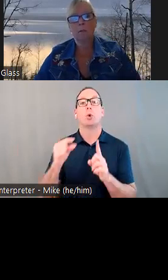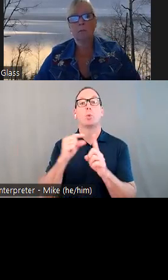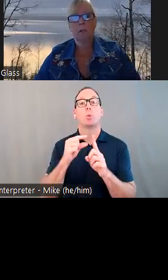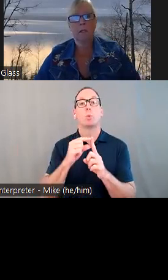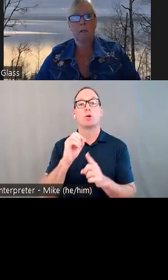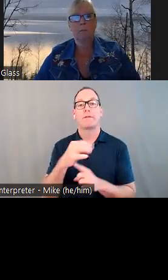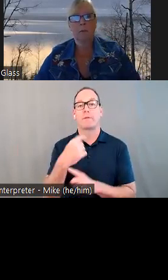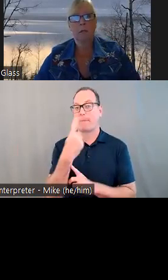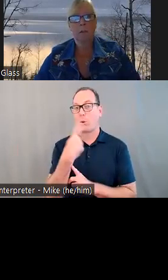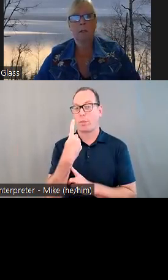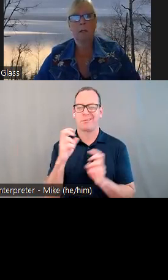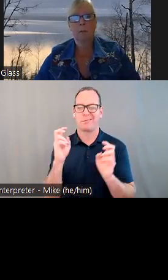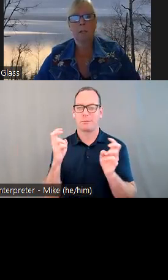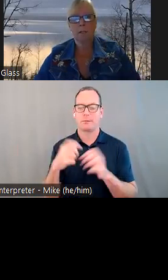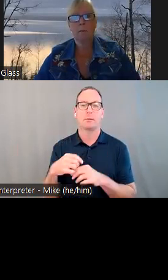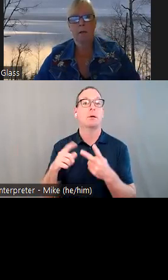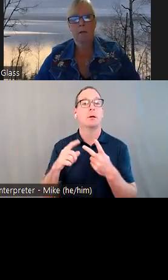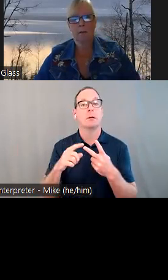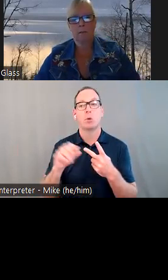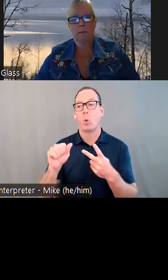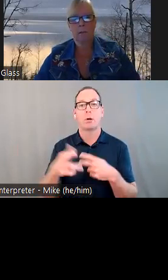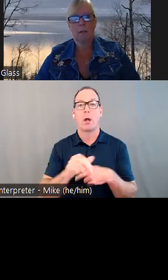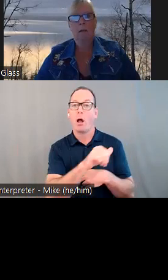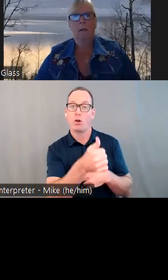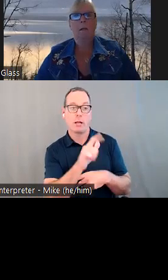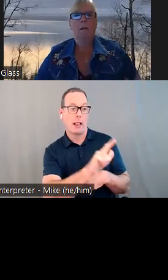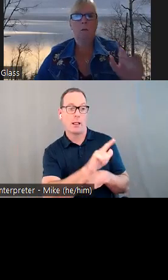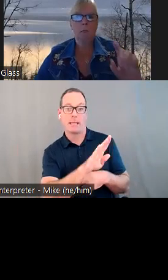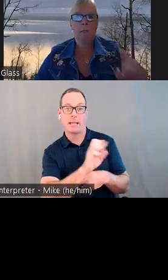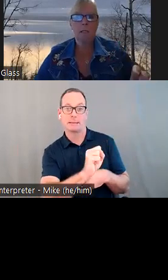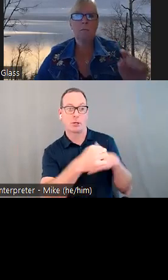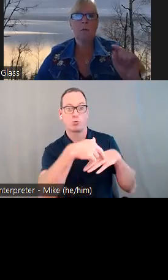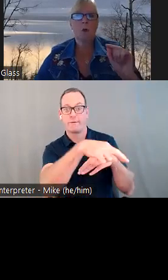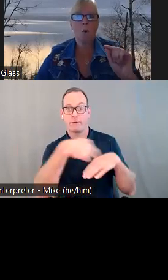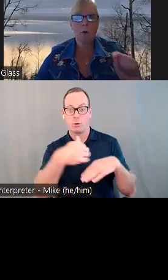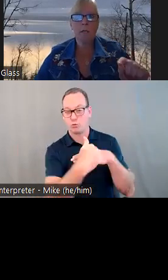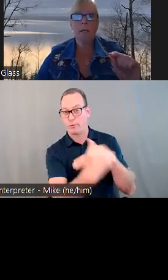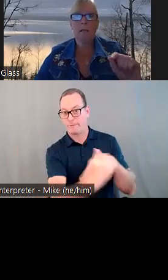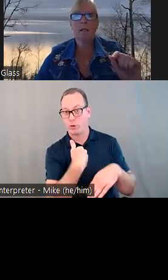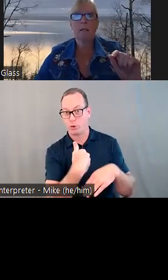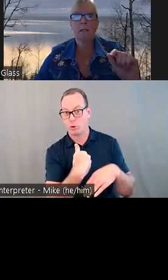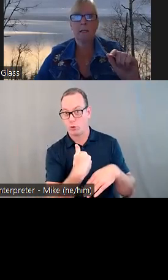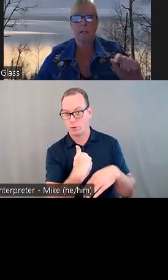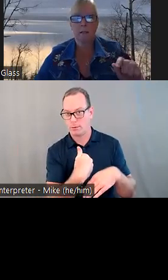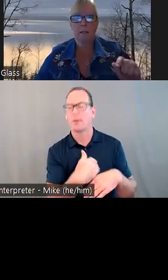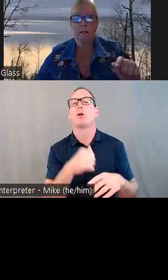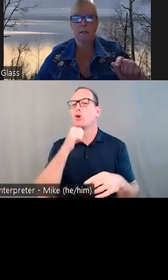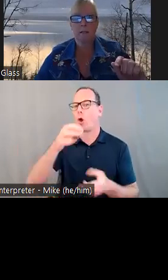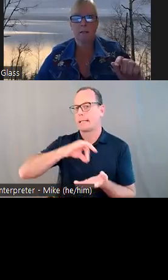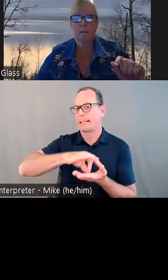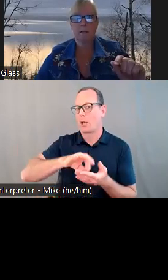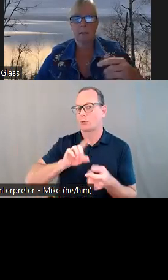does a referral in from another LBS provider. You will see them recorded in this